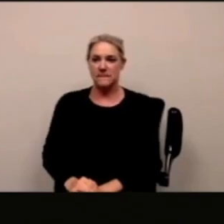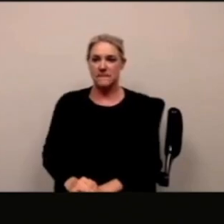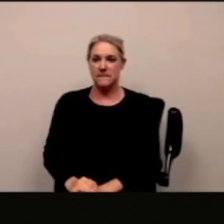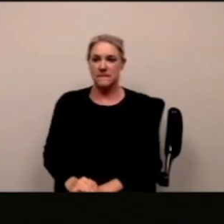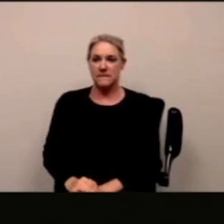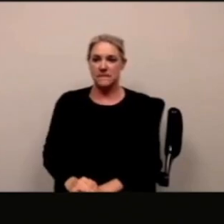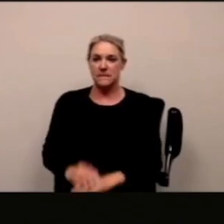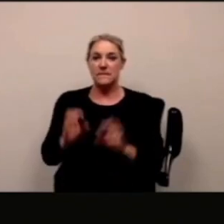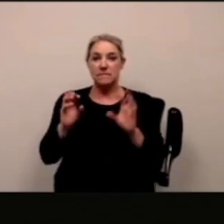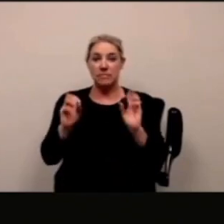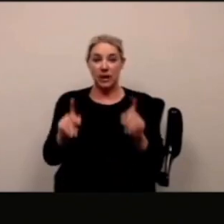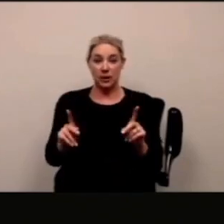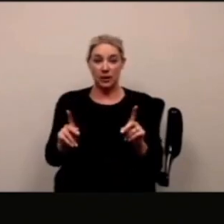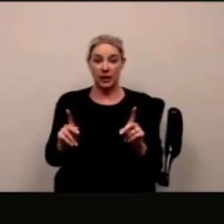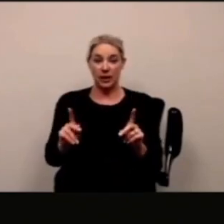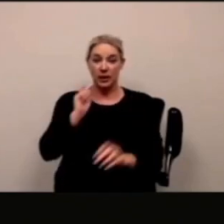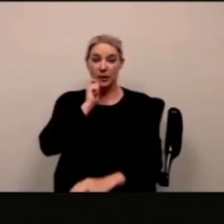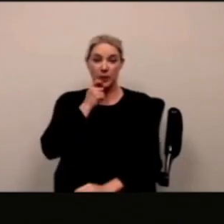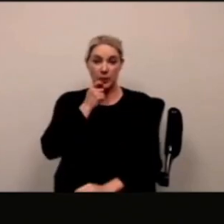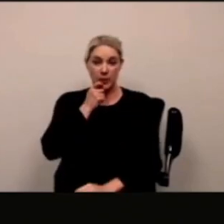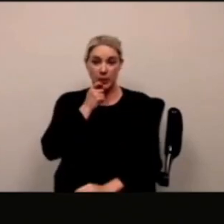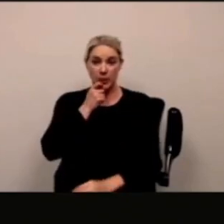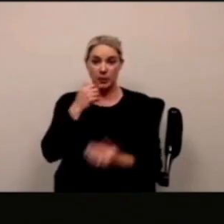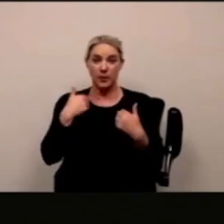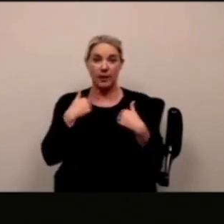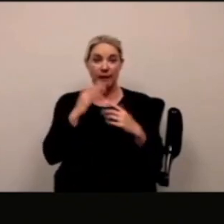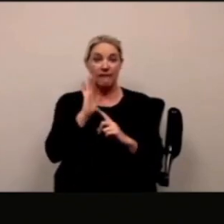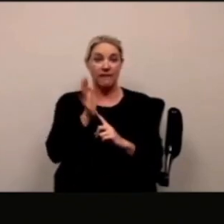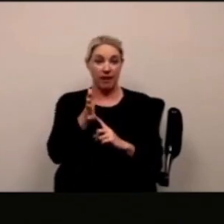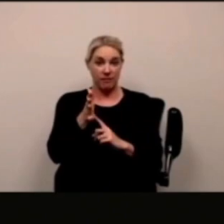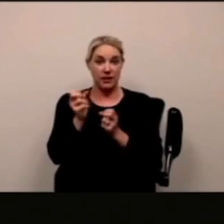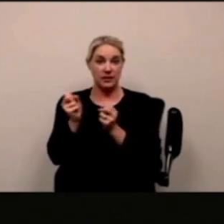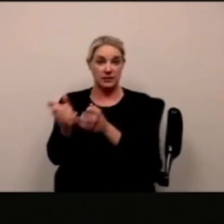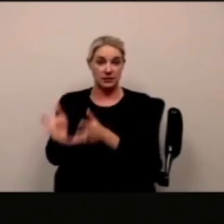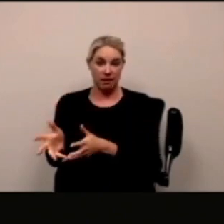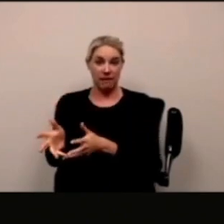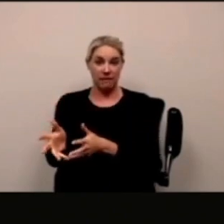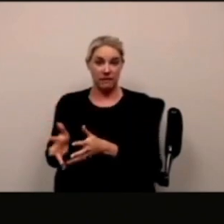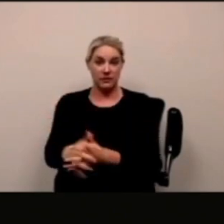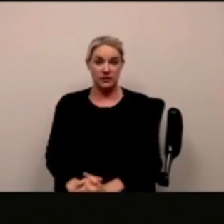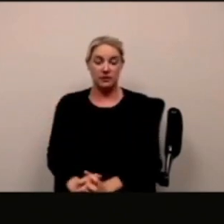Cool. Well, we have 5 minutes remaining.